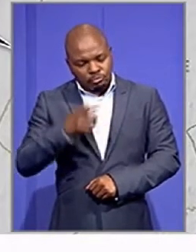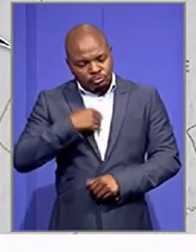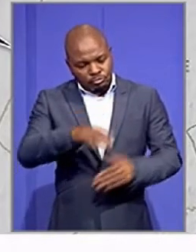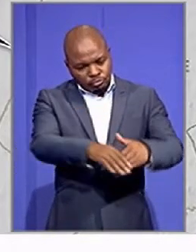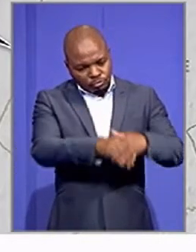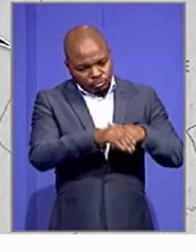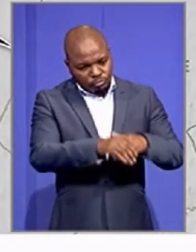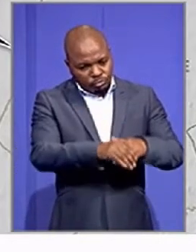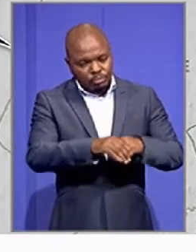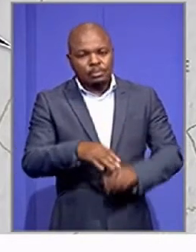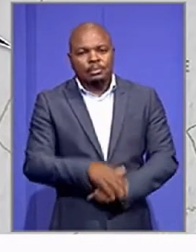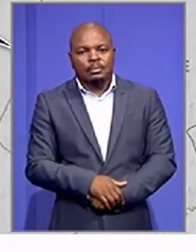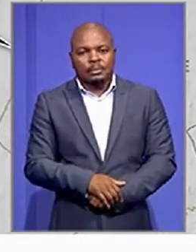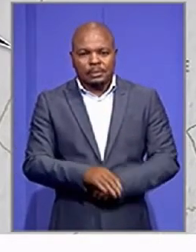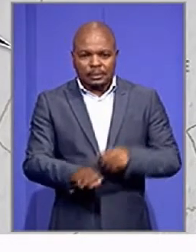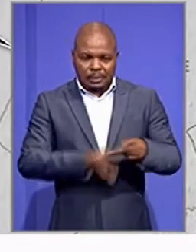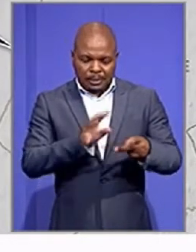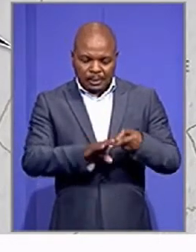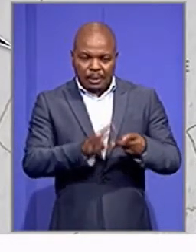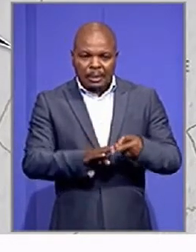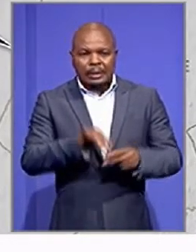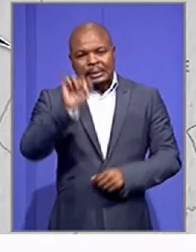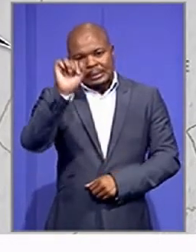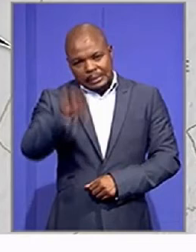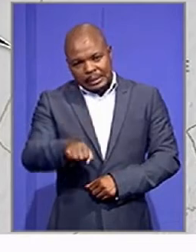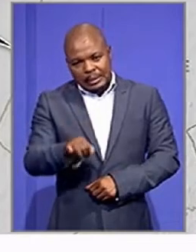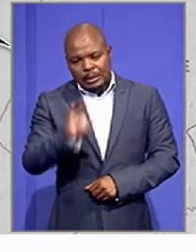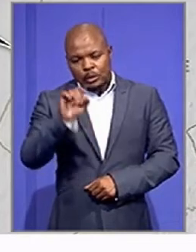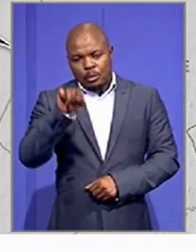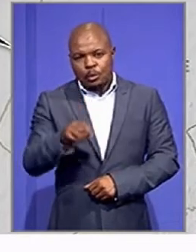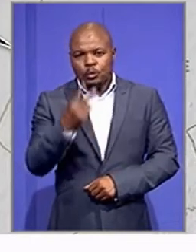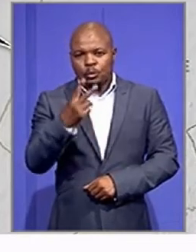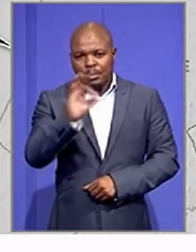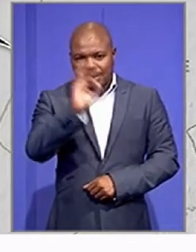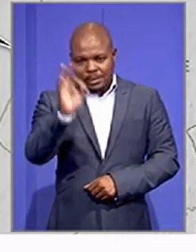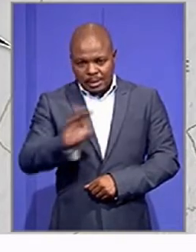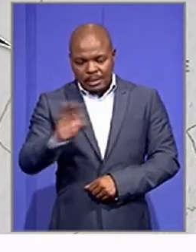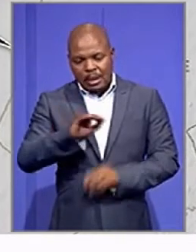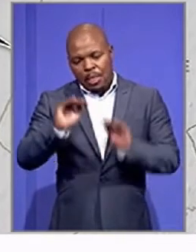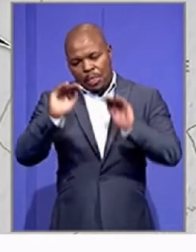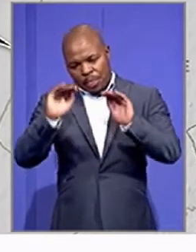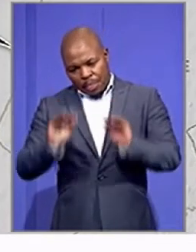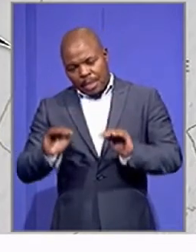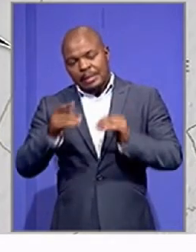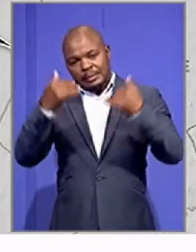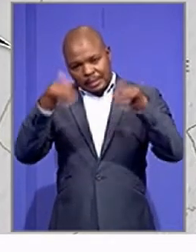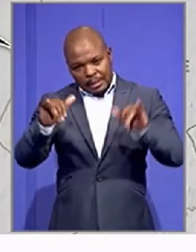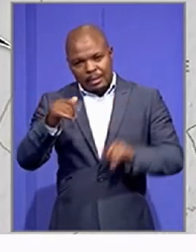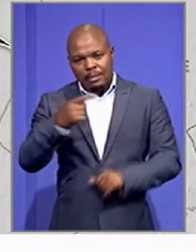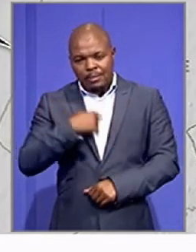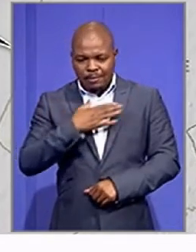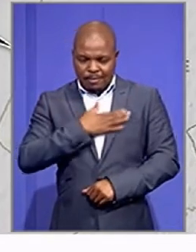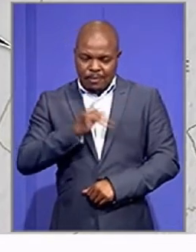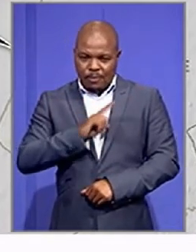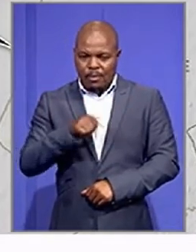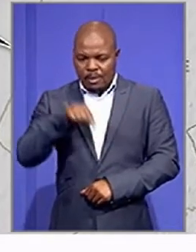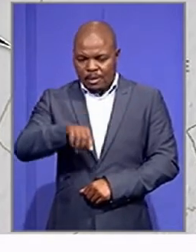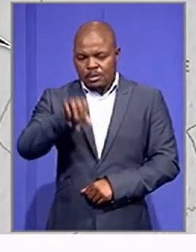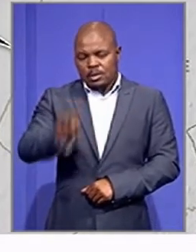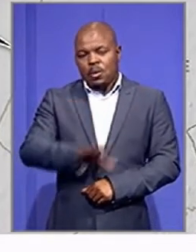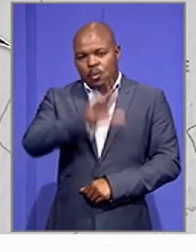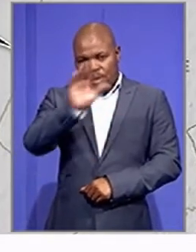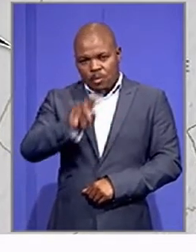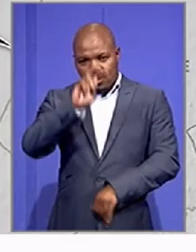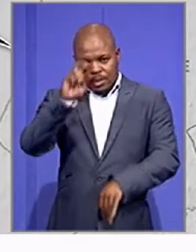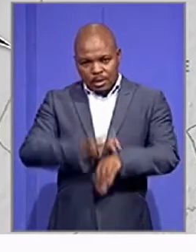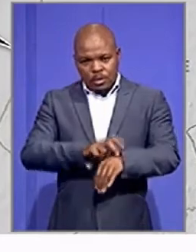even though we would have experienced a decline of 0.2%, but we still think that as a country, we must congratulate